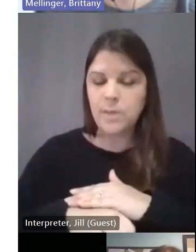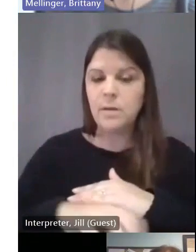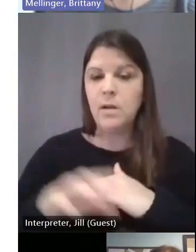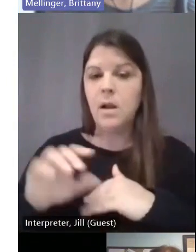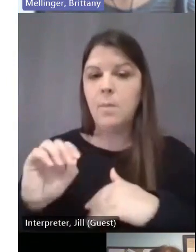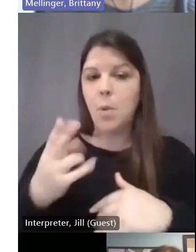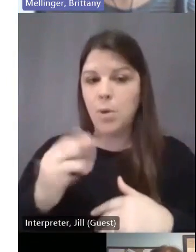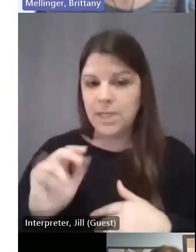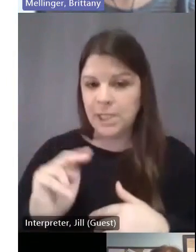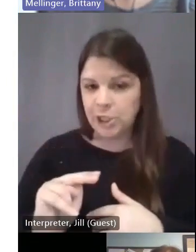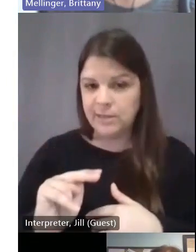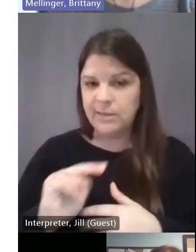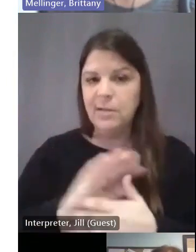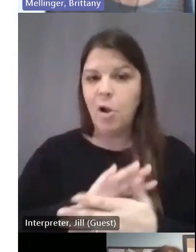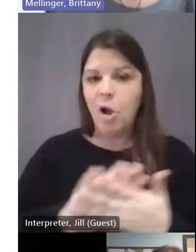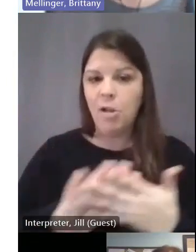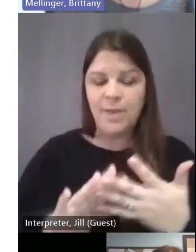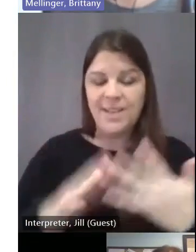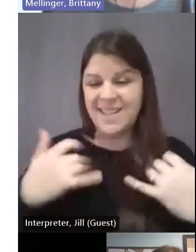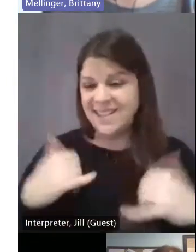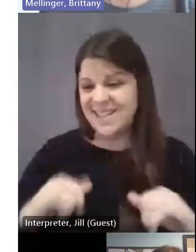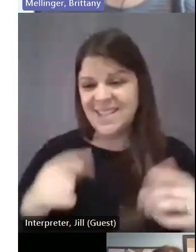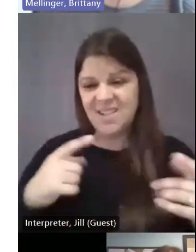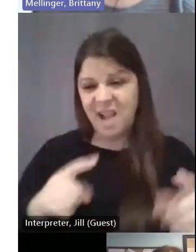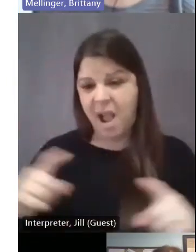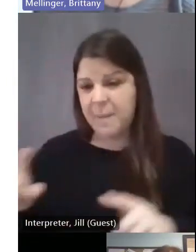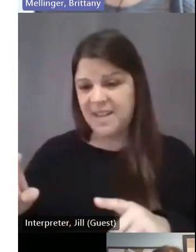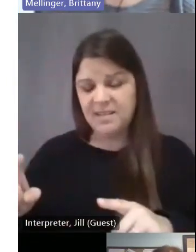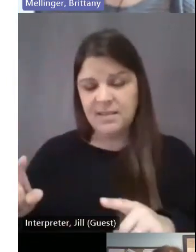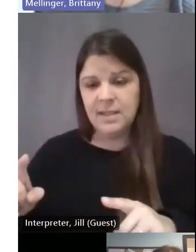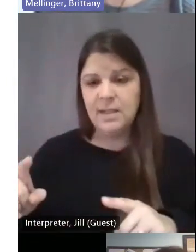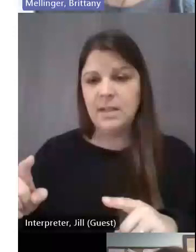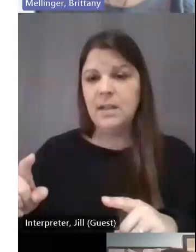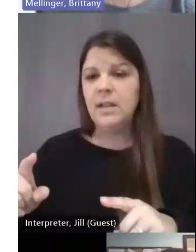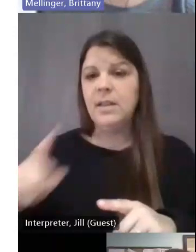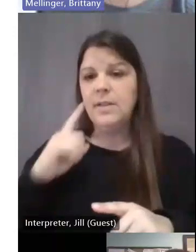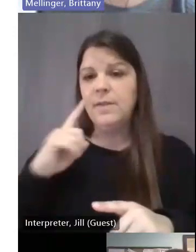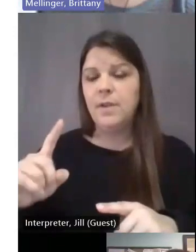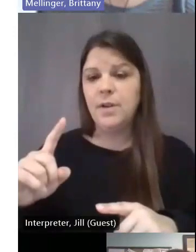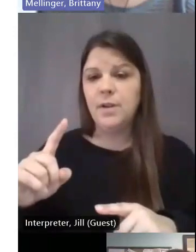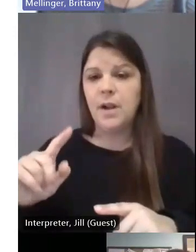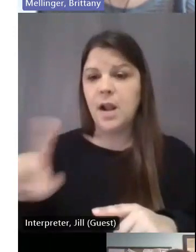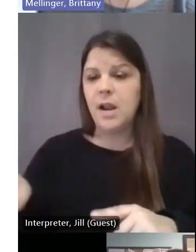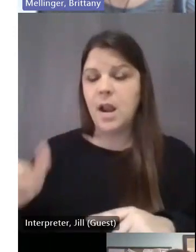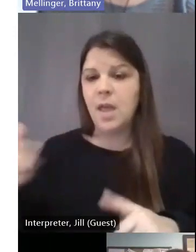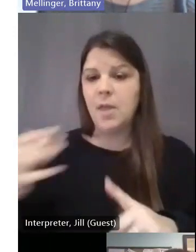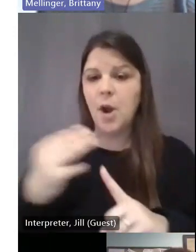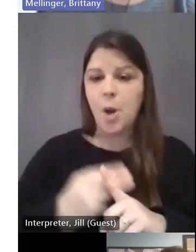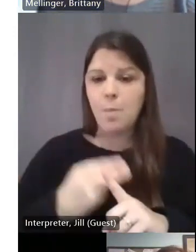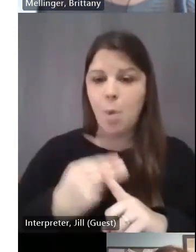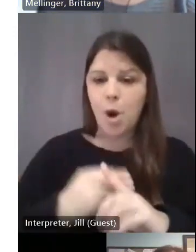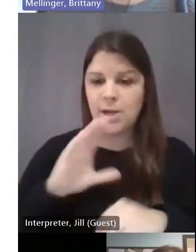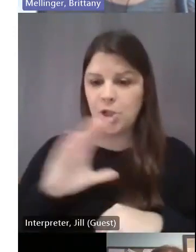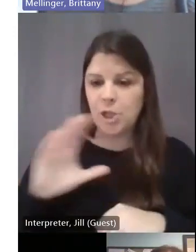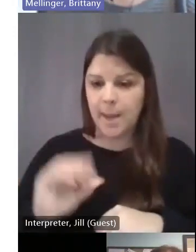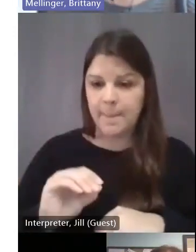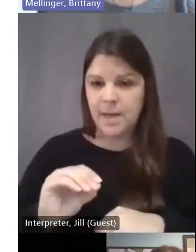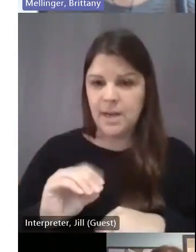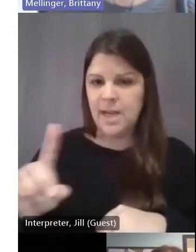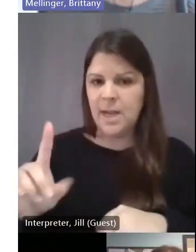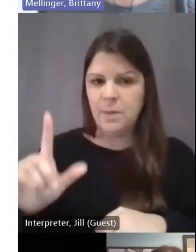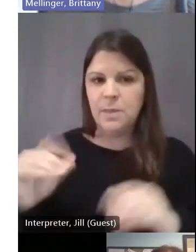these patterns today. On the screen there's a settlement from Trident Mortgage Company. Over